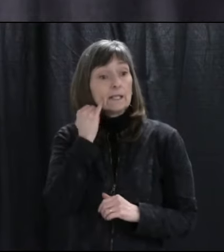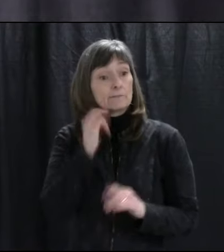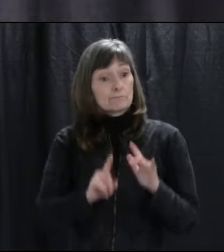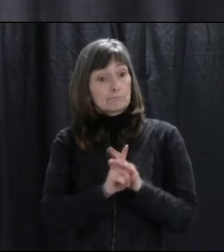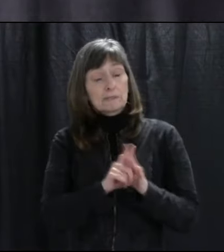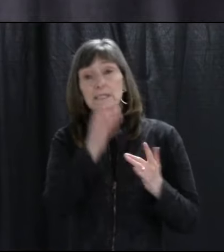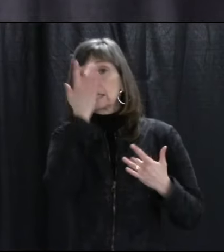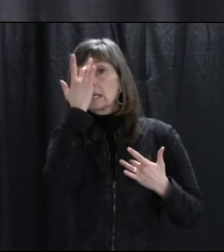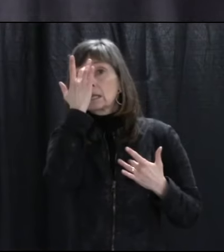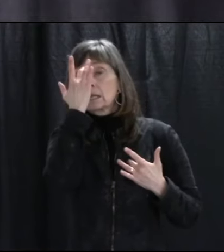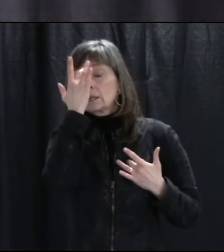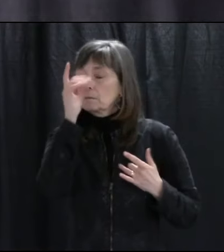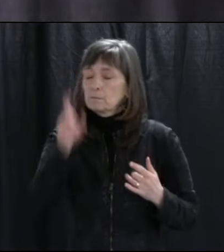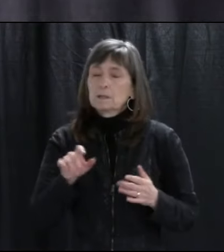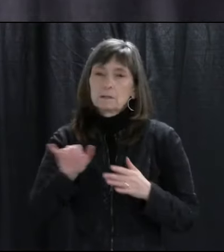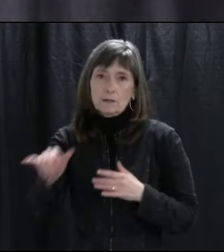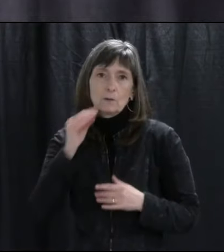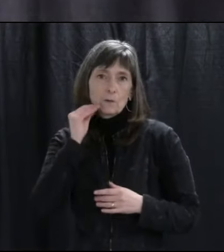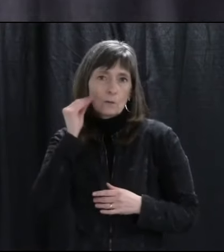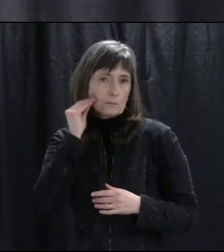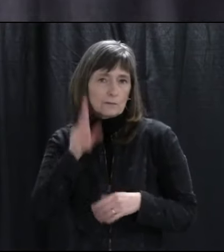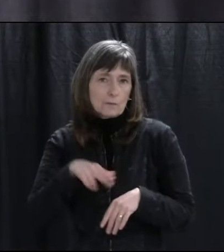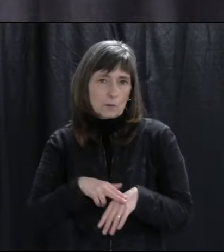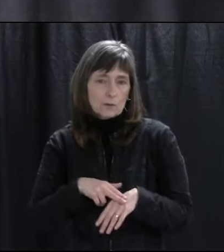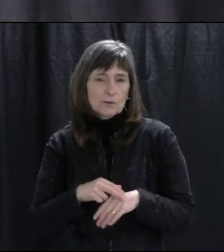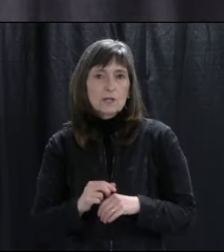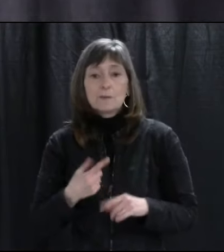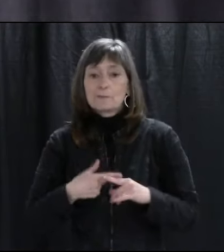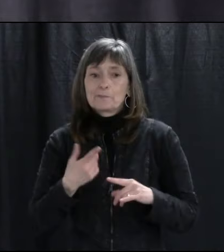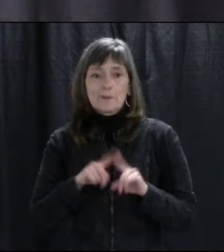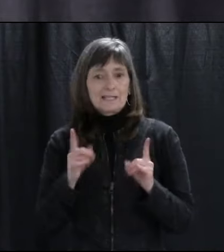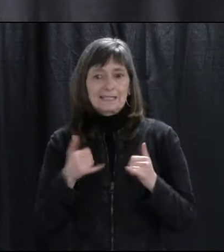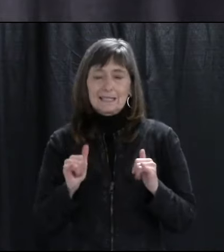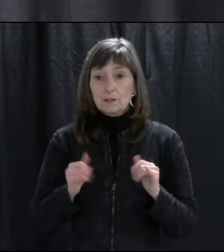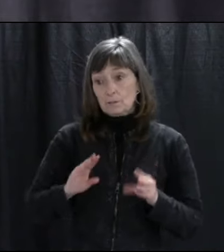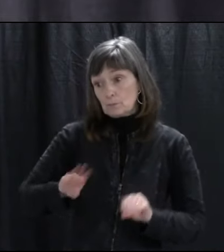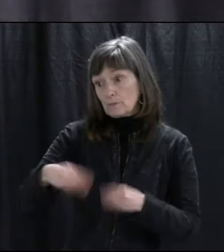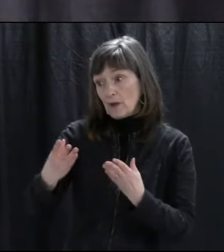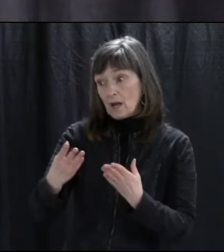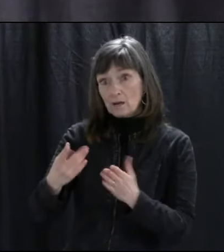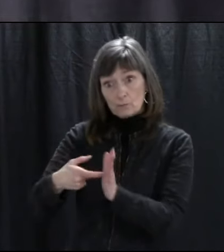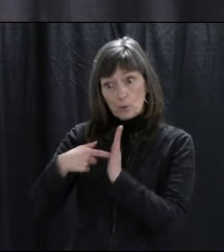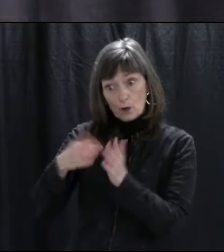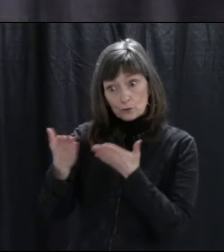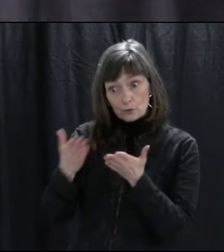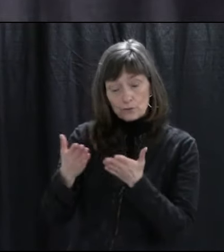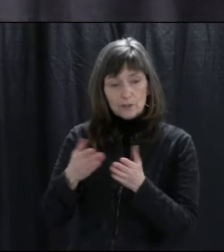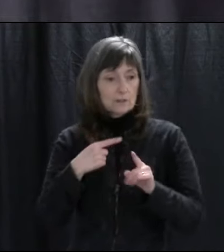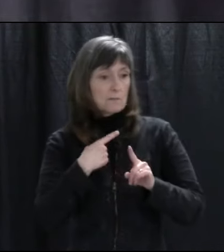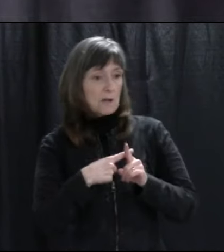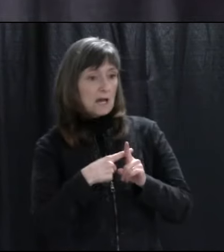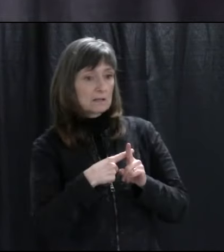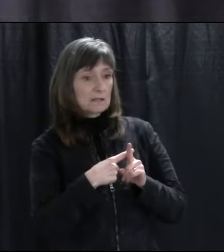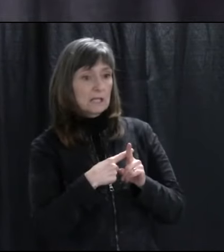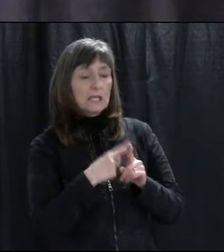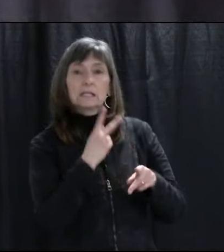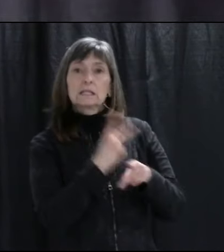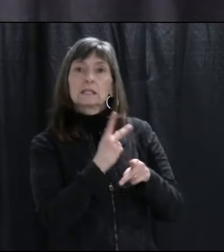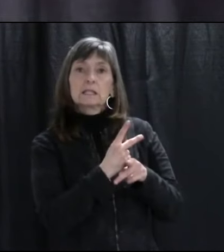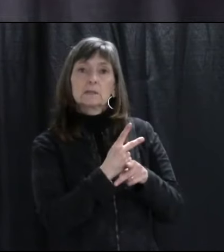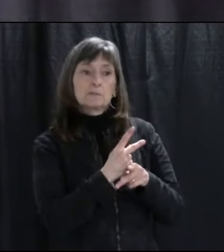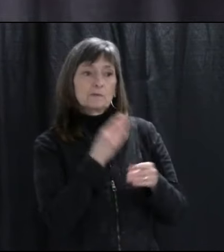allowed to come to work. But we have to find that balance of being able to provide essential services and maintain